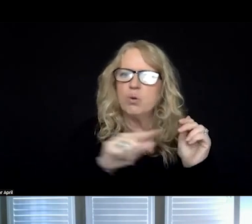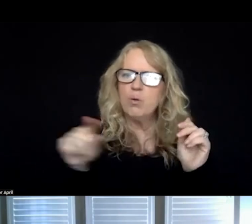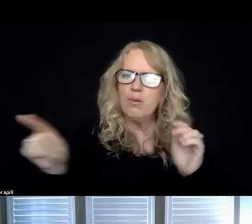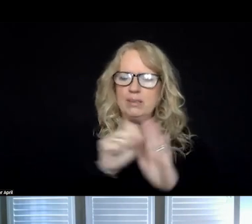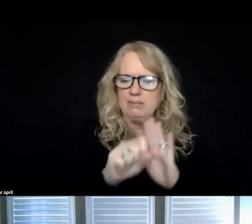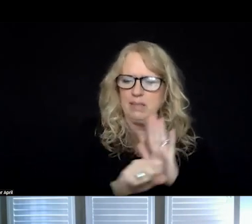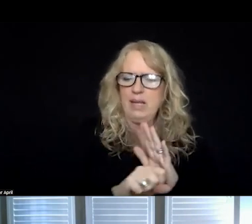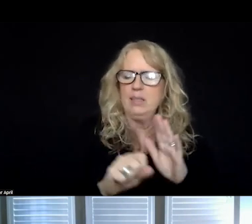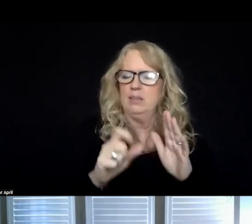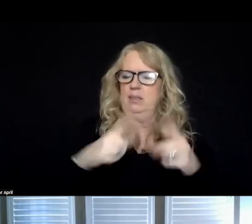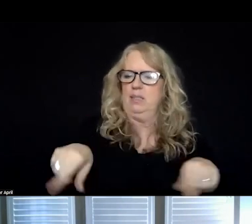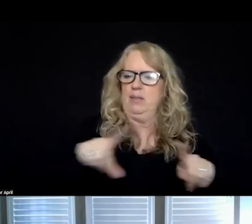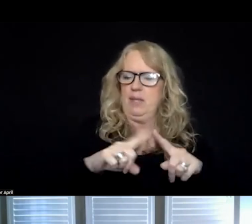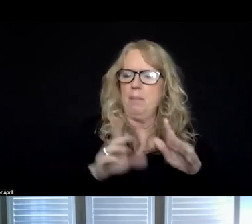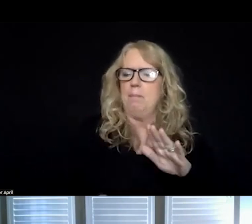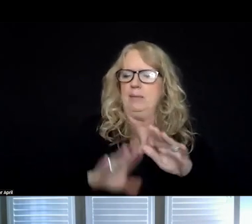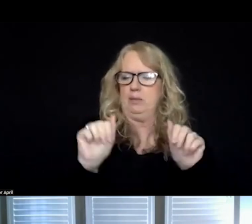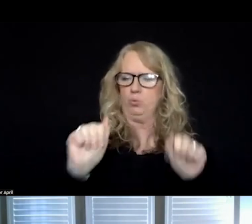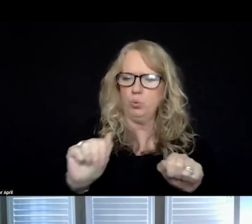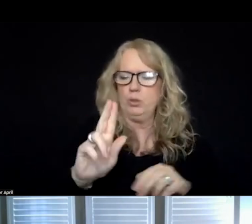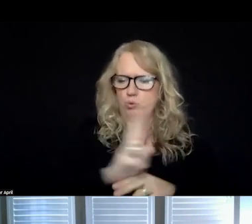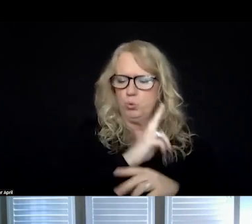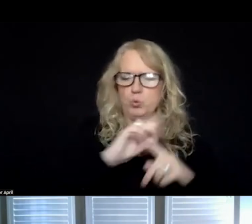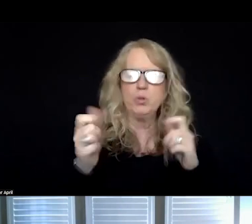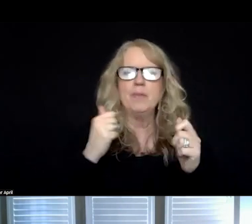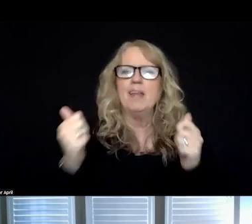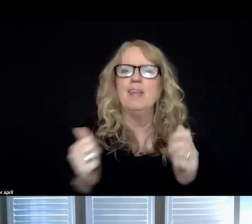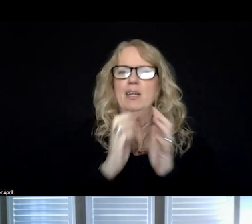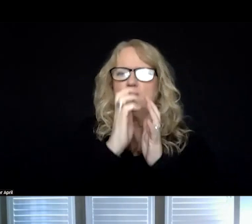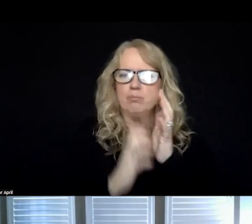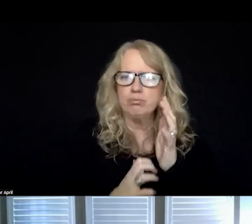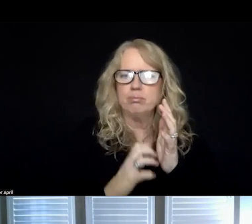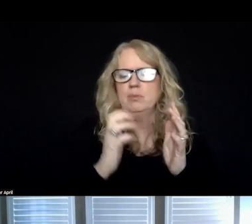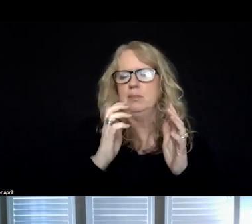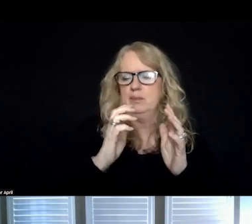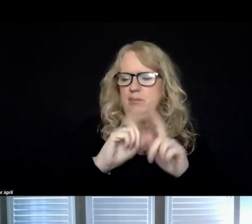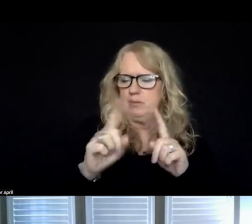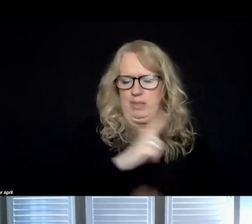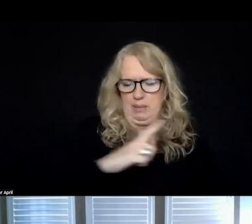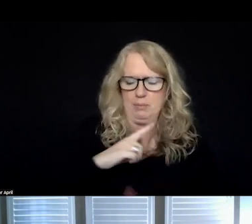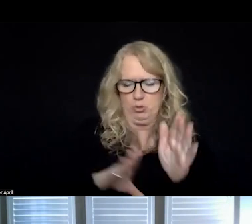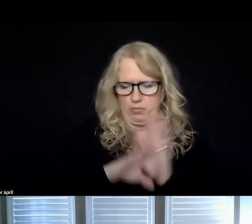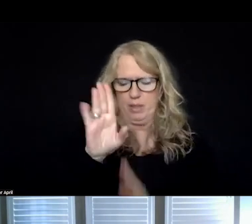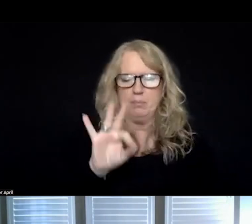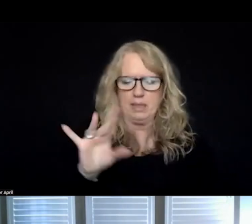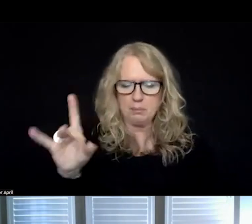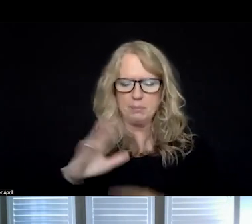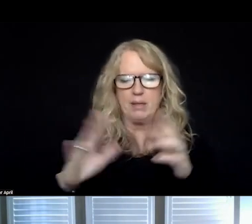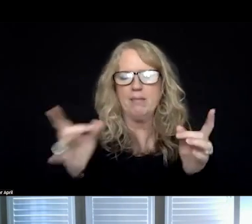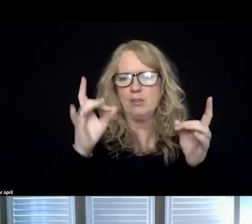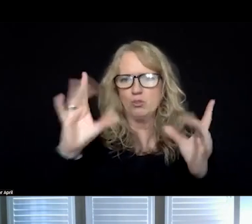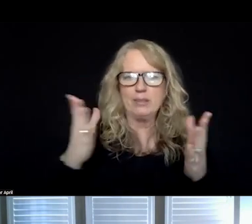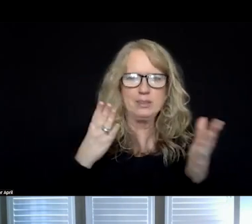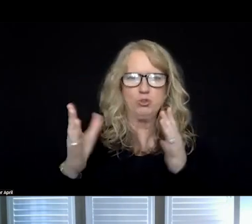them something basic to use so that they could draft legislation to develop 988 and a crisis services